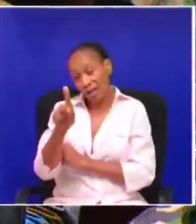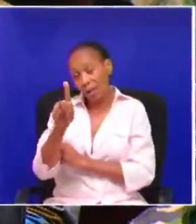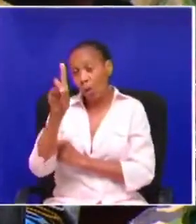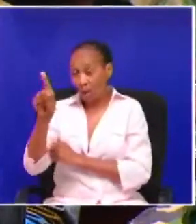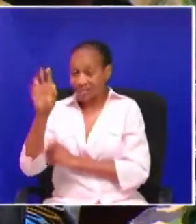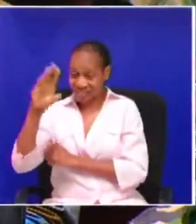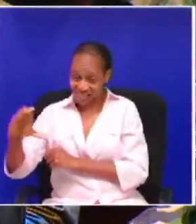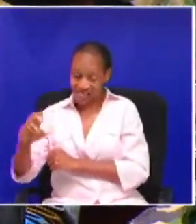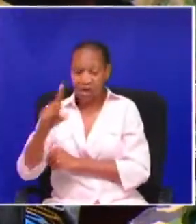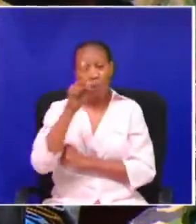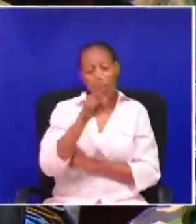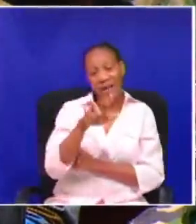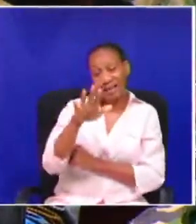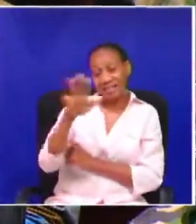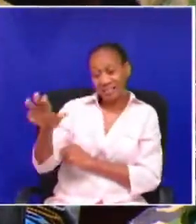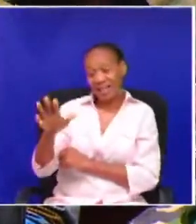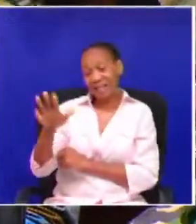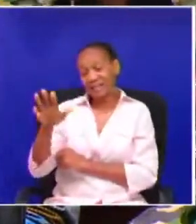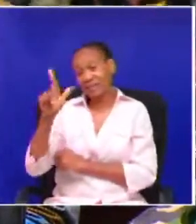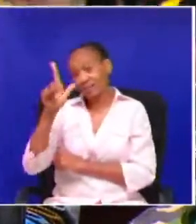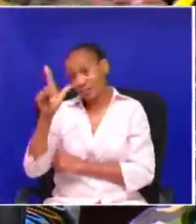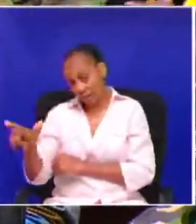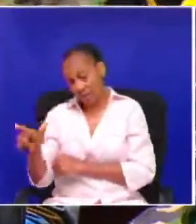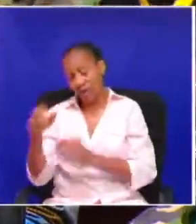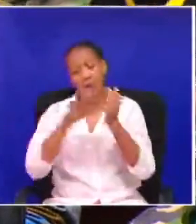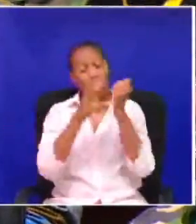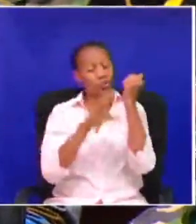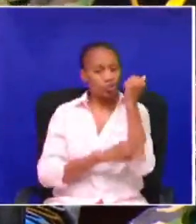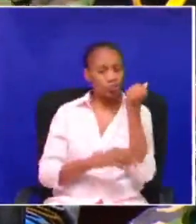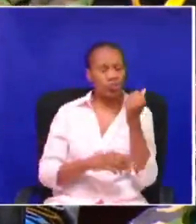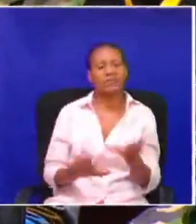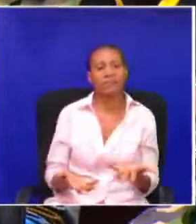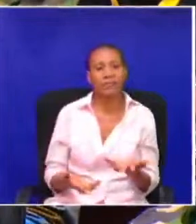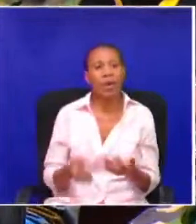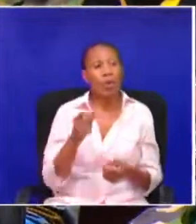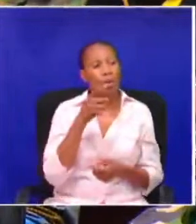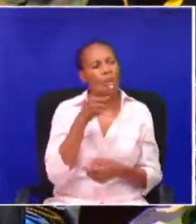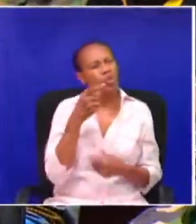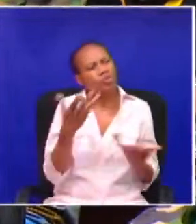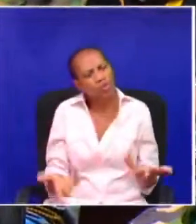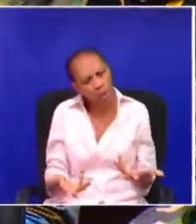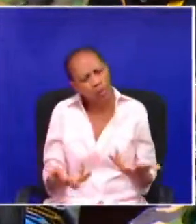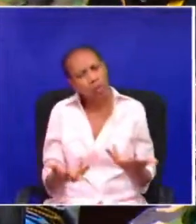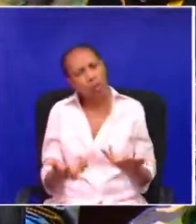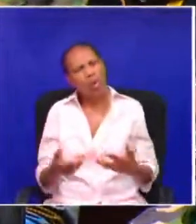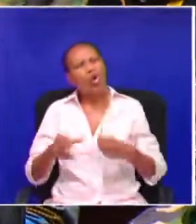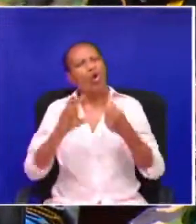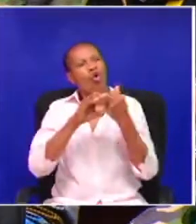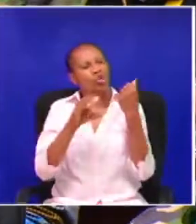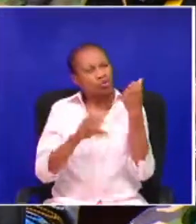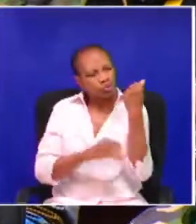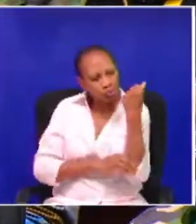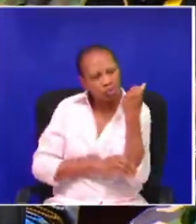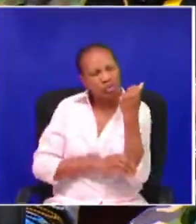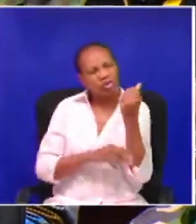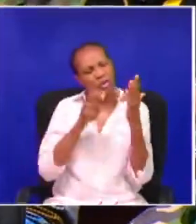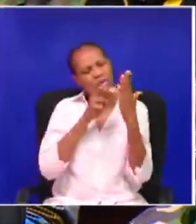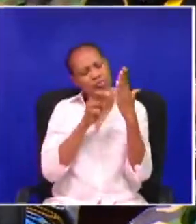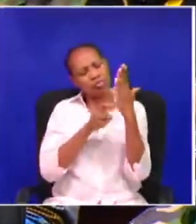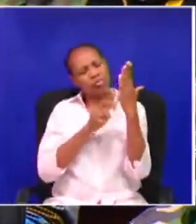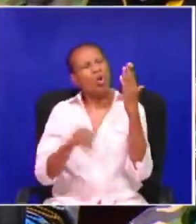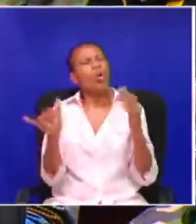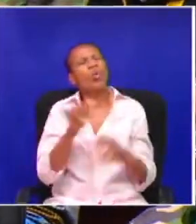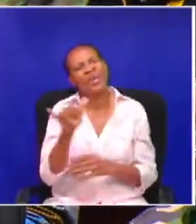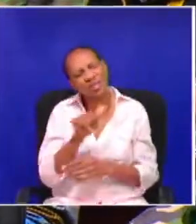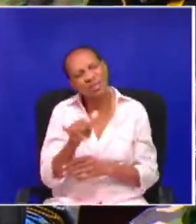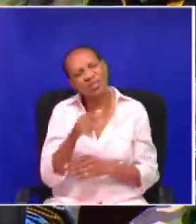41(1)(c) and 199(7) of the Constitution? If not, on what constitutional or statutory basis do you justify